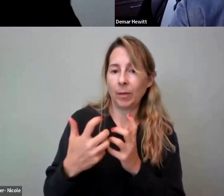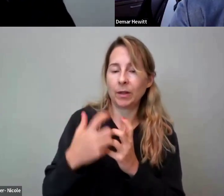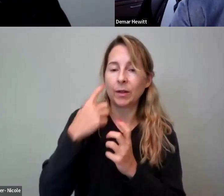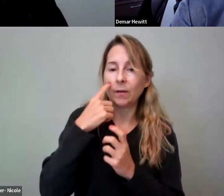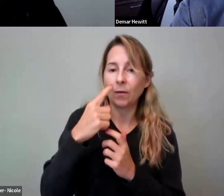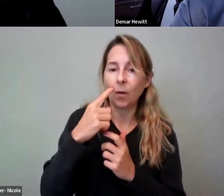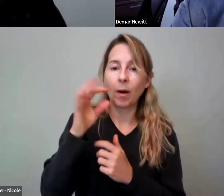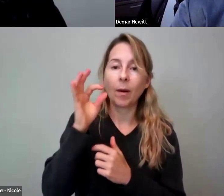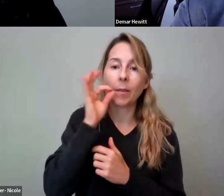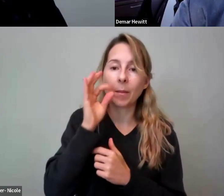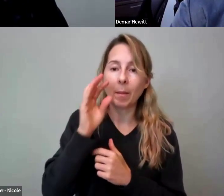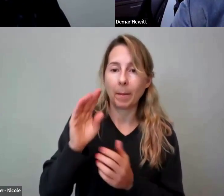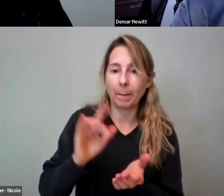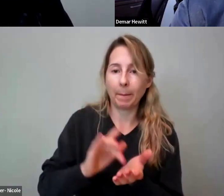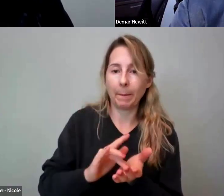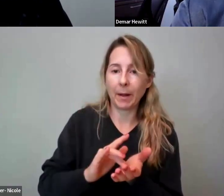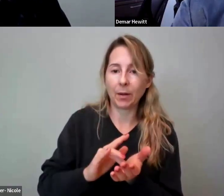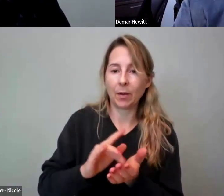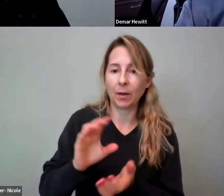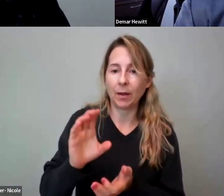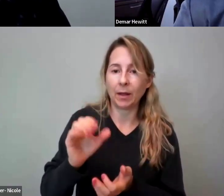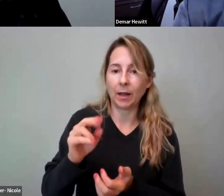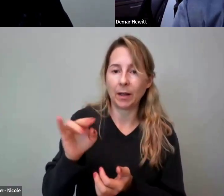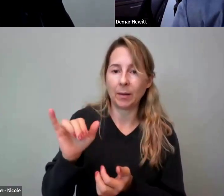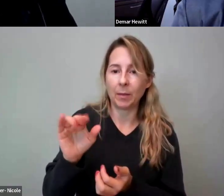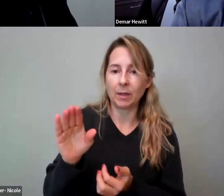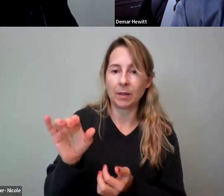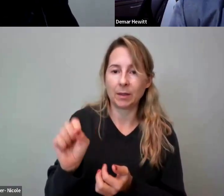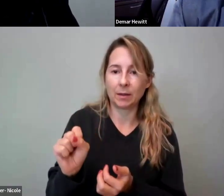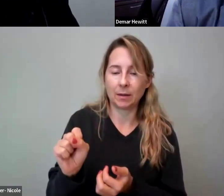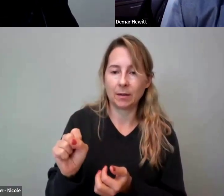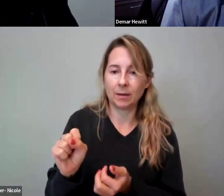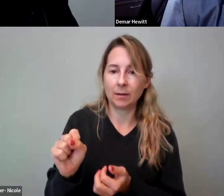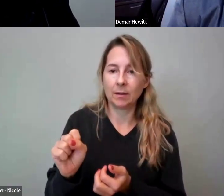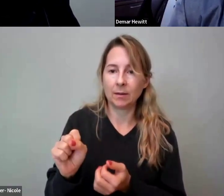landlord? What would happen in this case with medical cannabis?